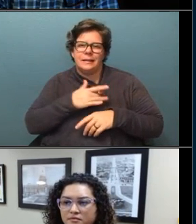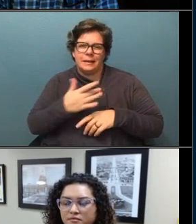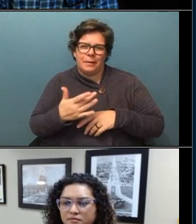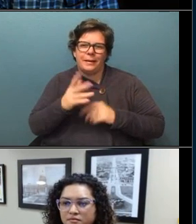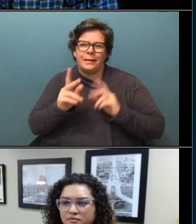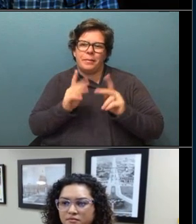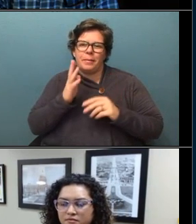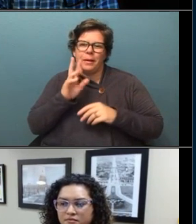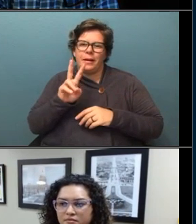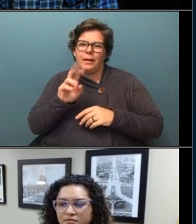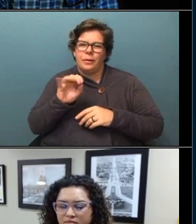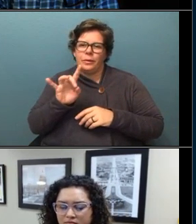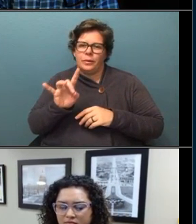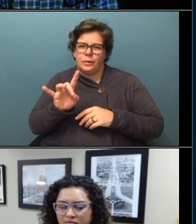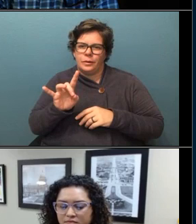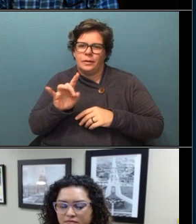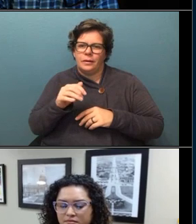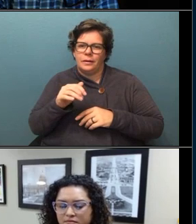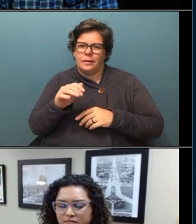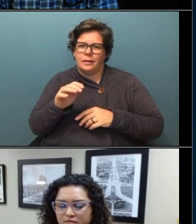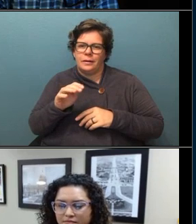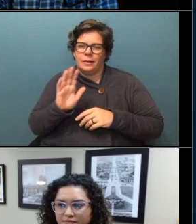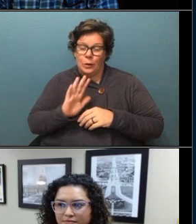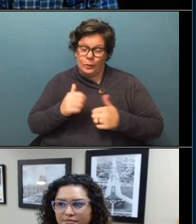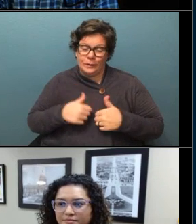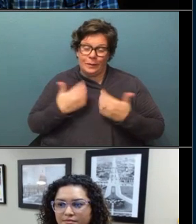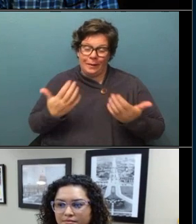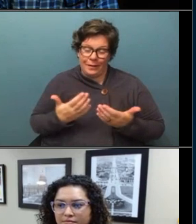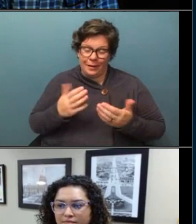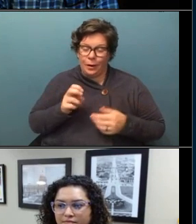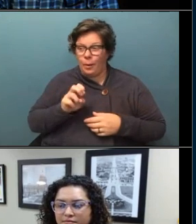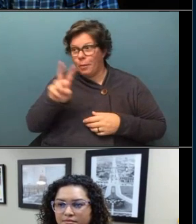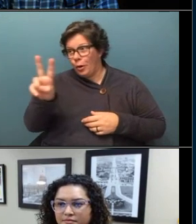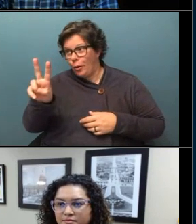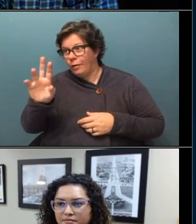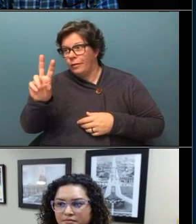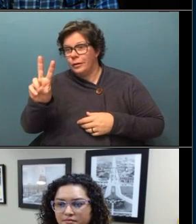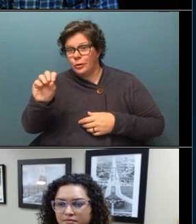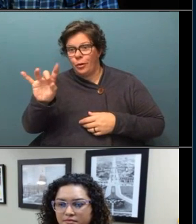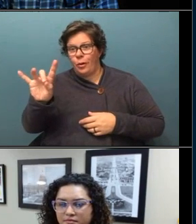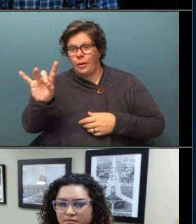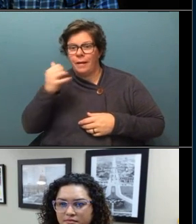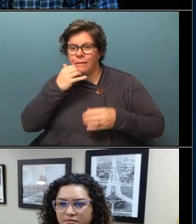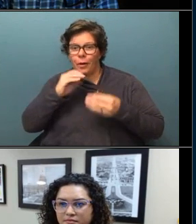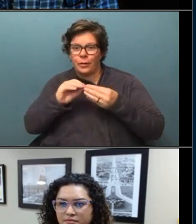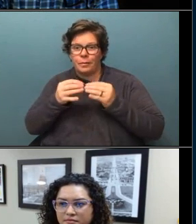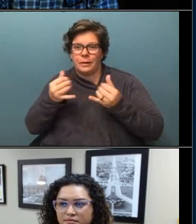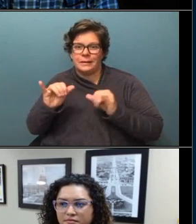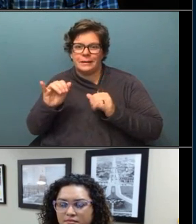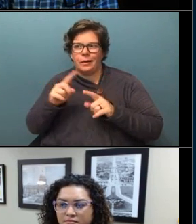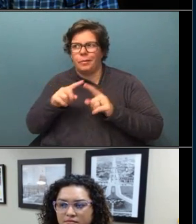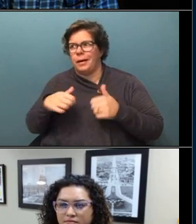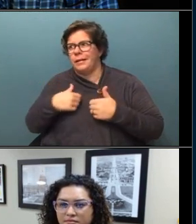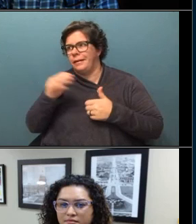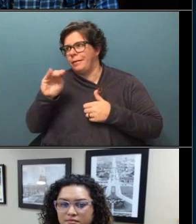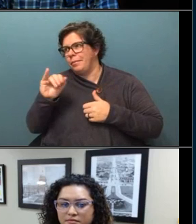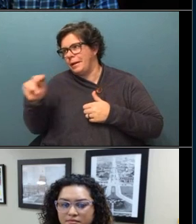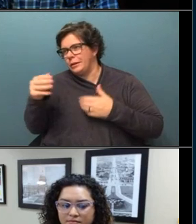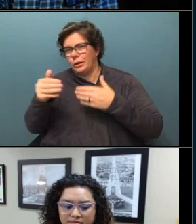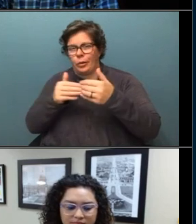208, used to live in Idaho. They have a 208 area code, and now they live in Minnesota or